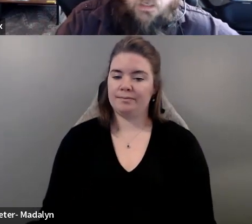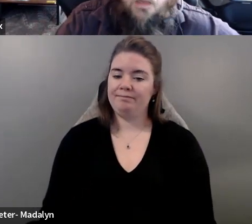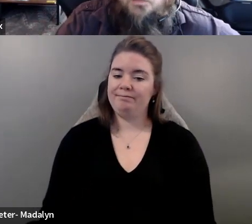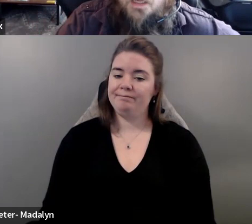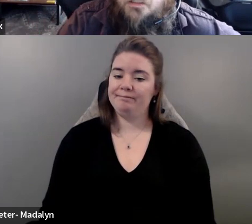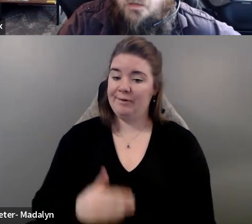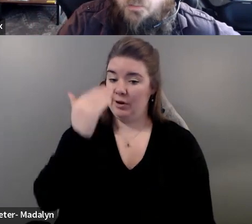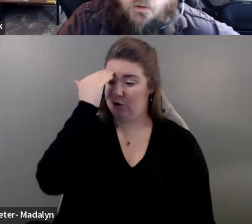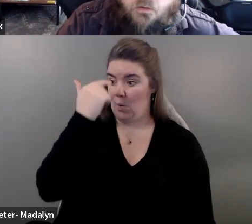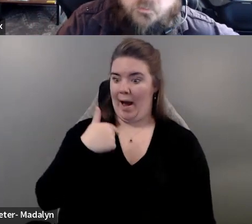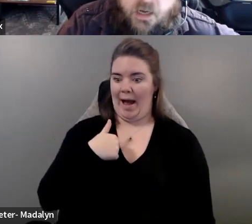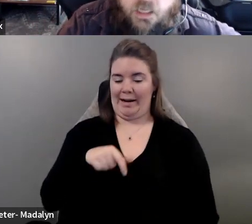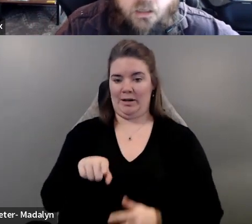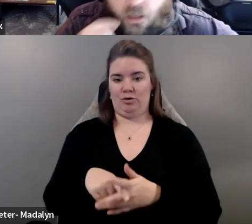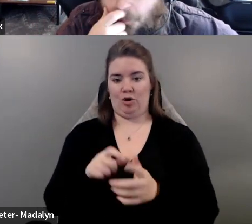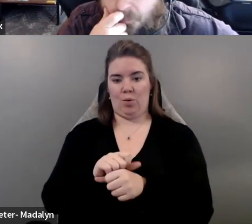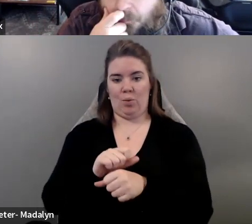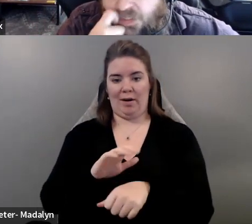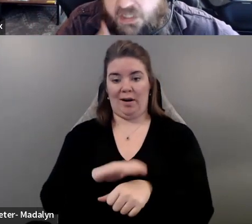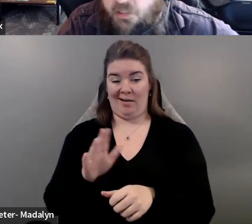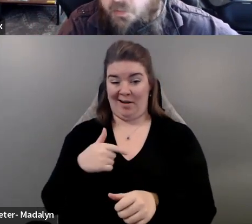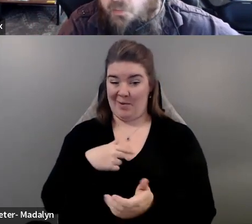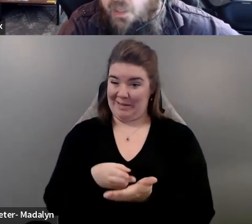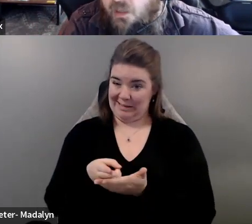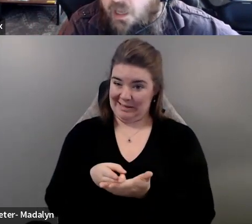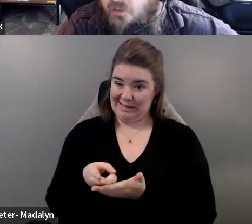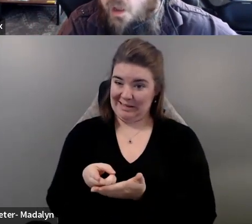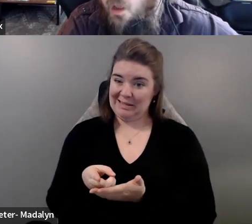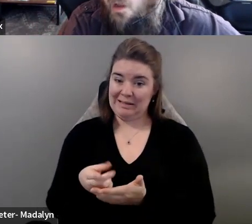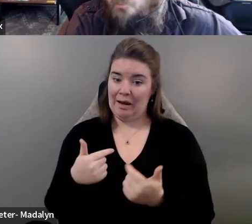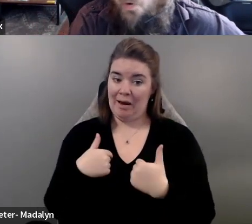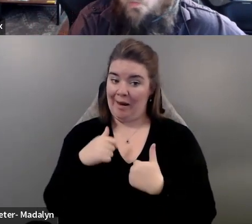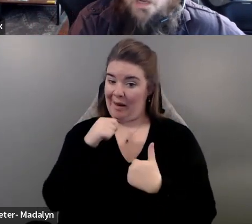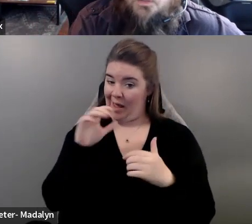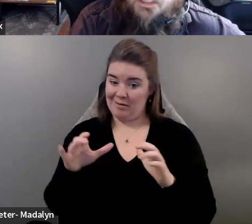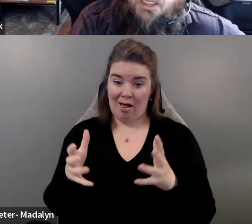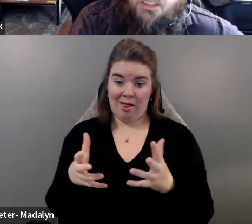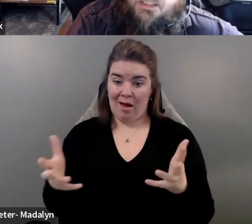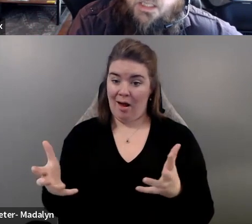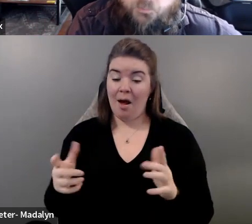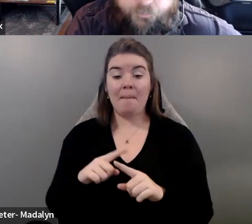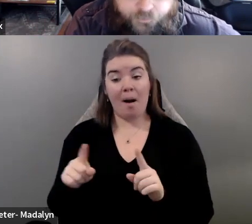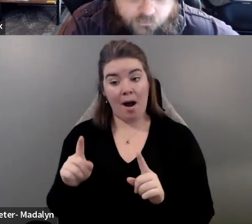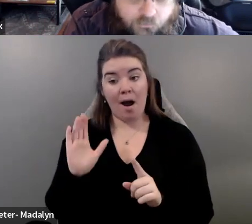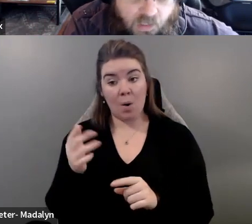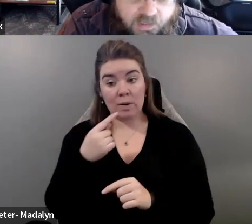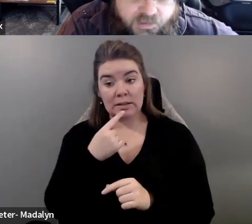start working on with myself. I'll be totally frank. It's not something we've done a lot of. But what I will say is